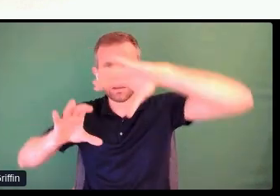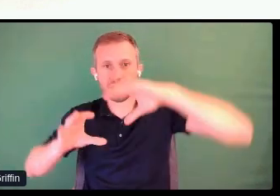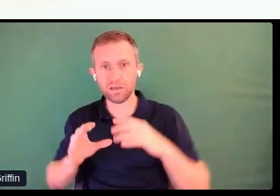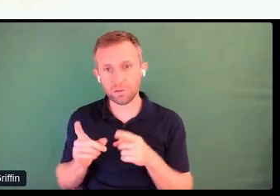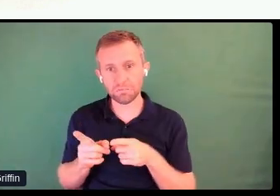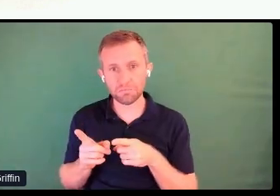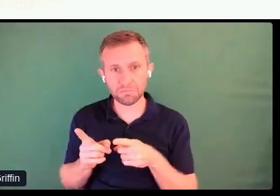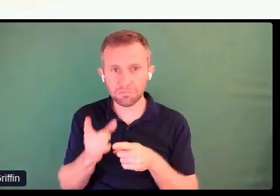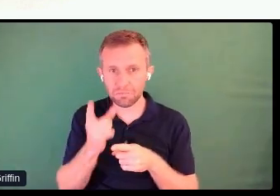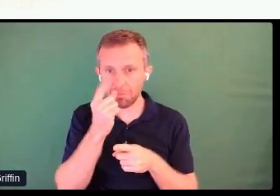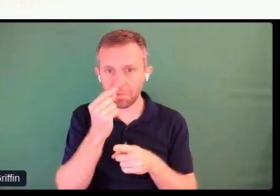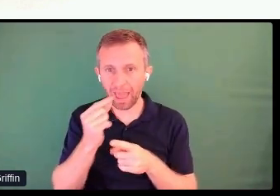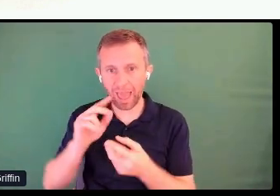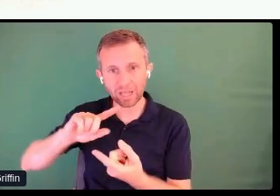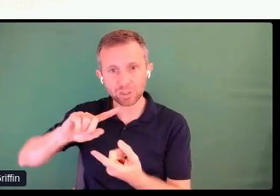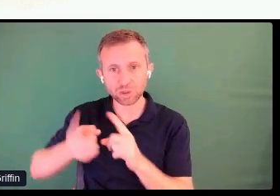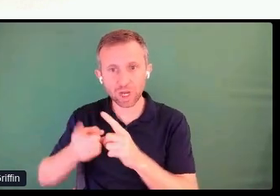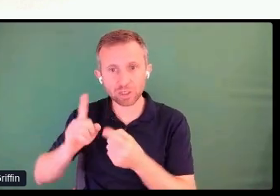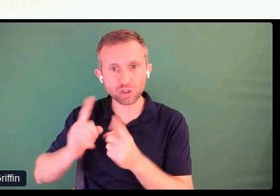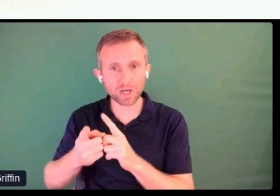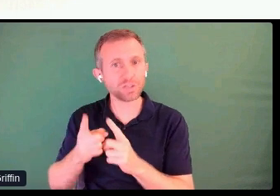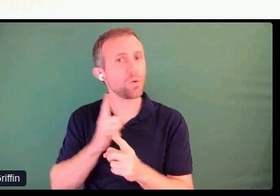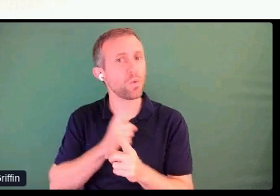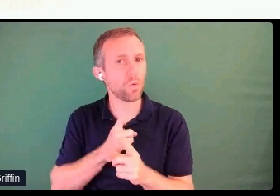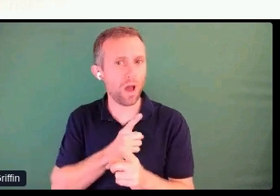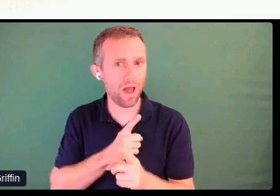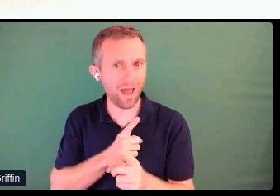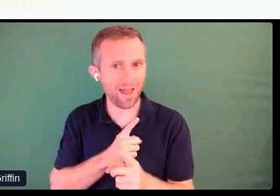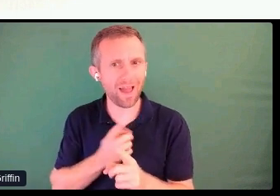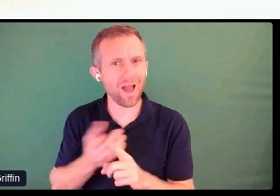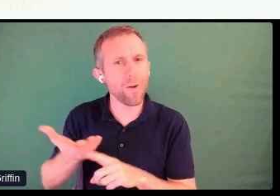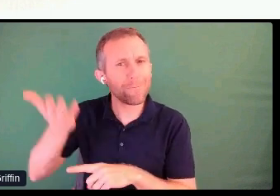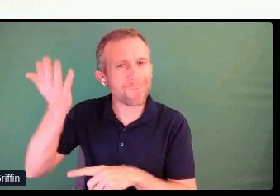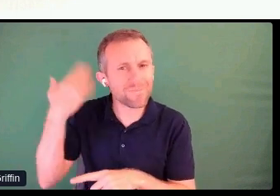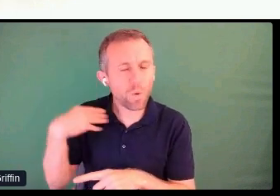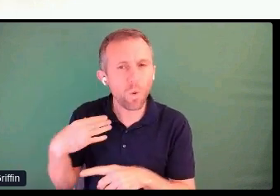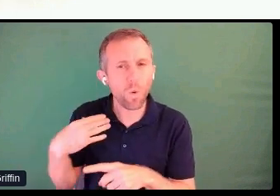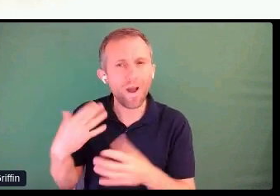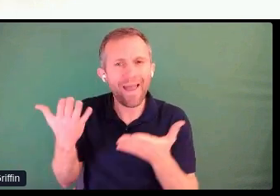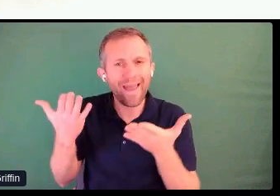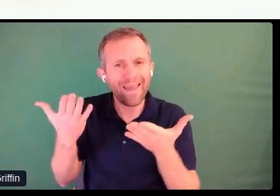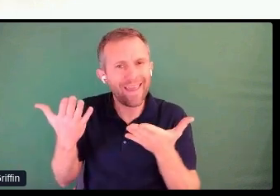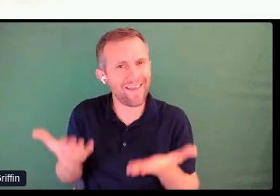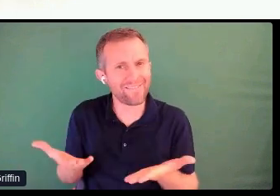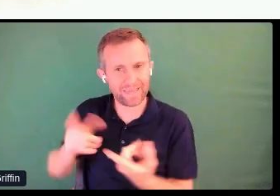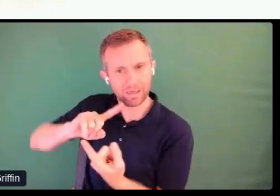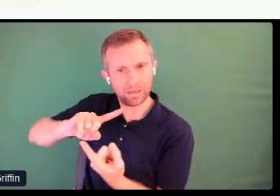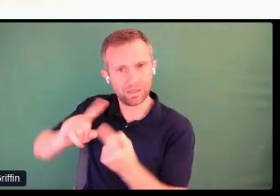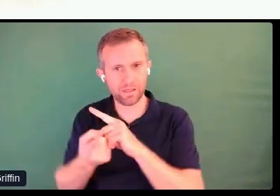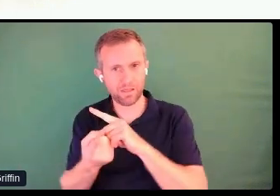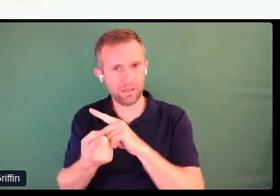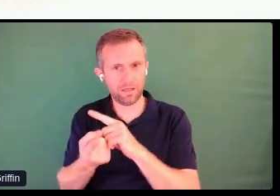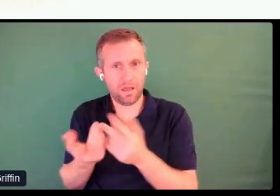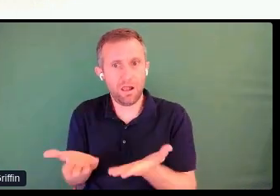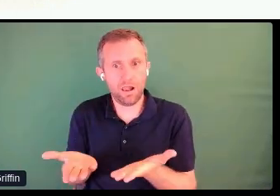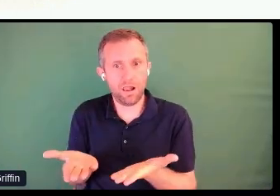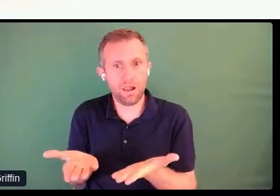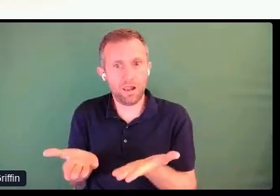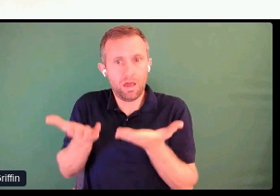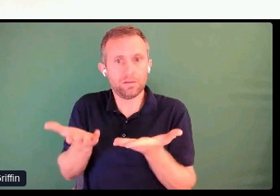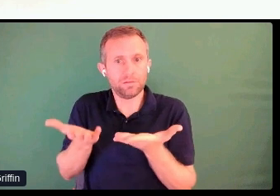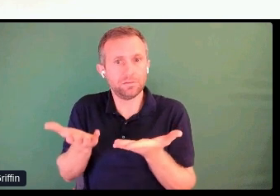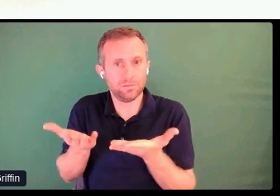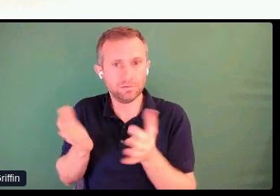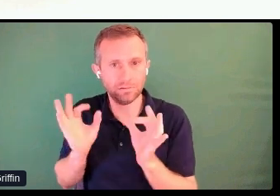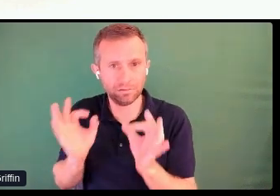to achieve a weight reduction and better overall fit. And the 3D printed nylon material being available